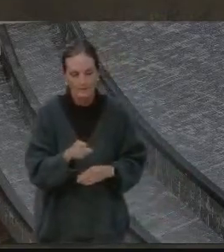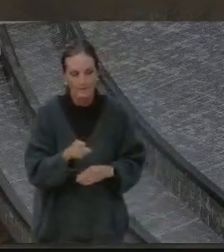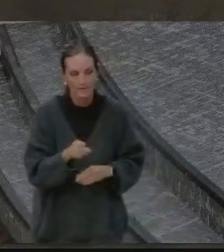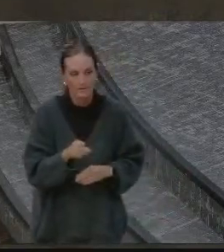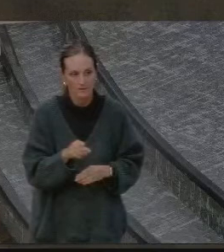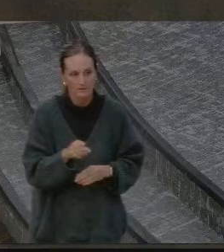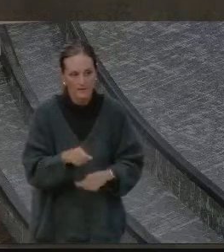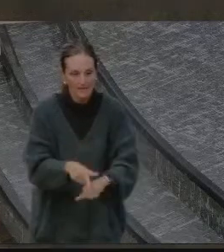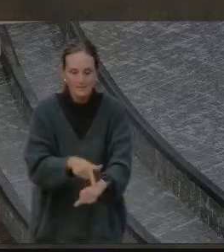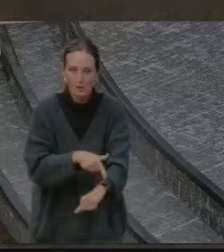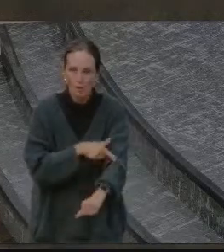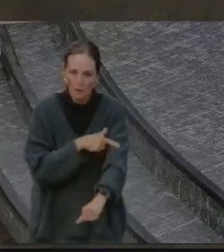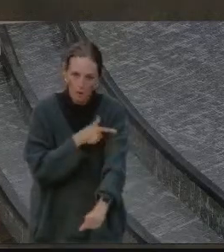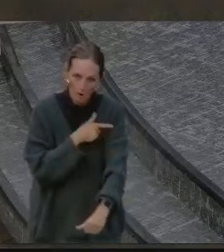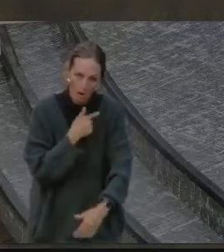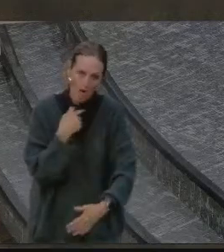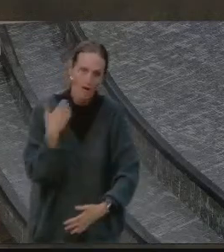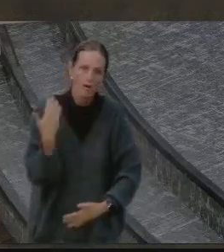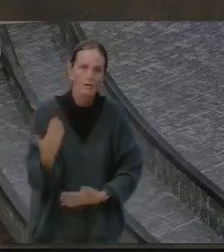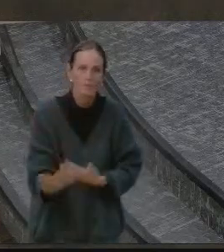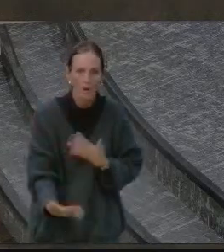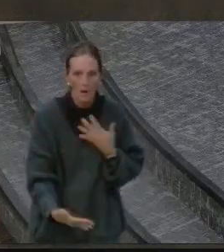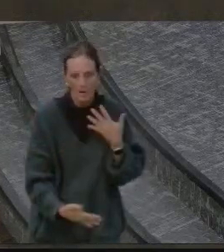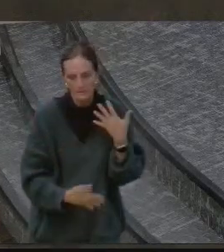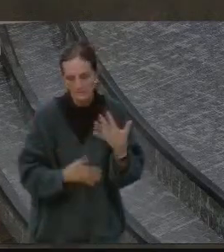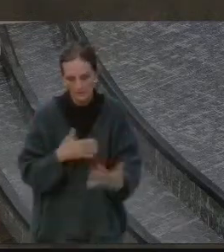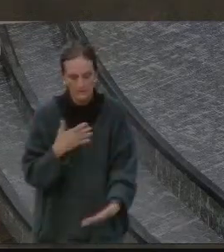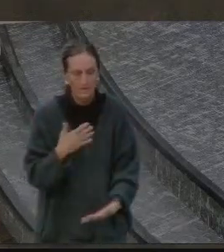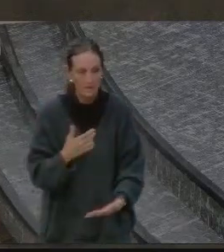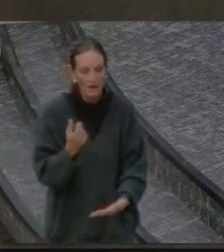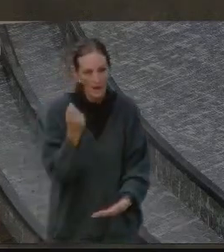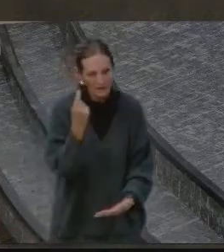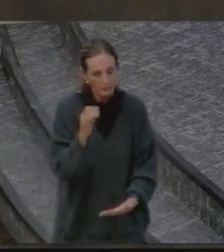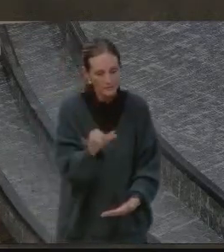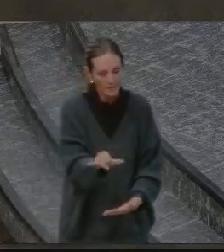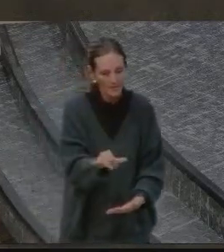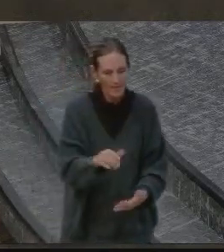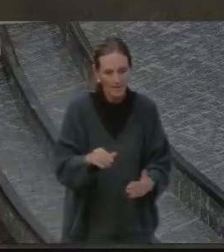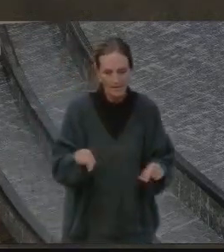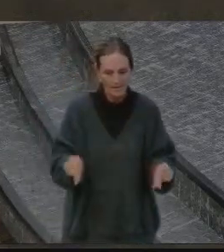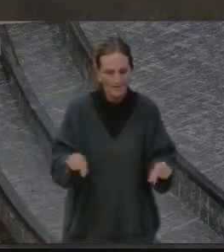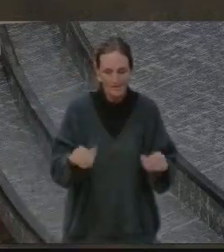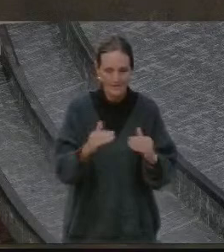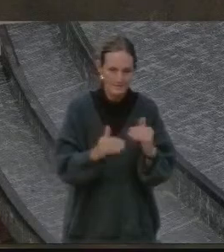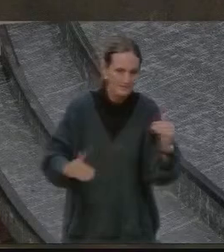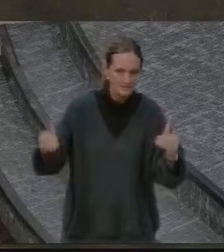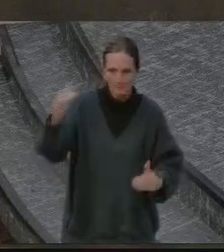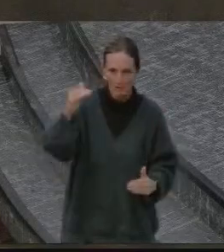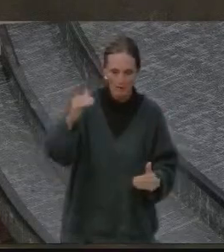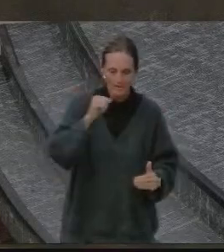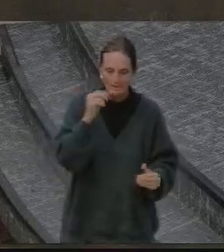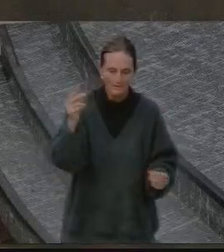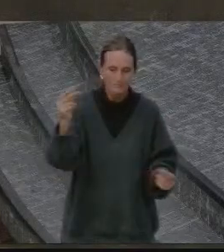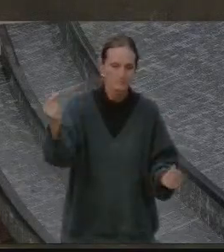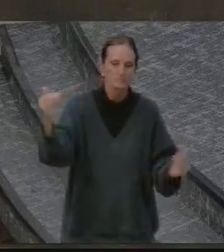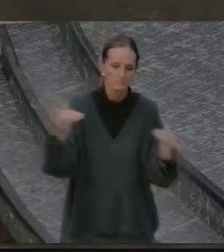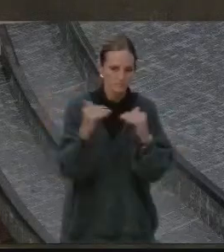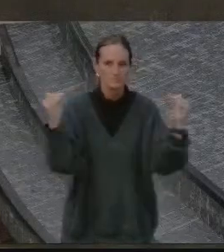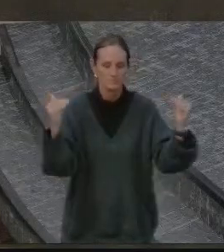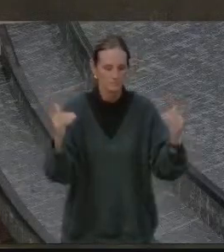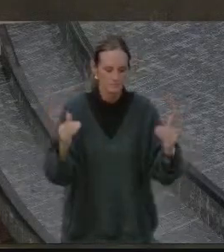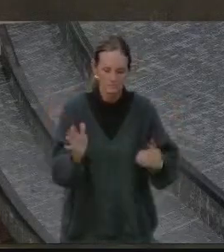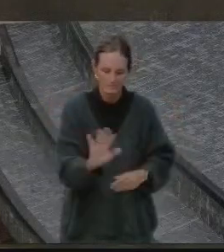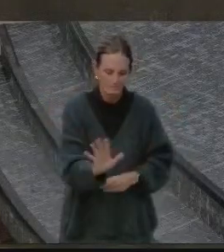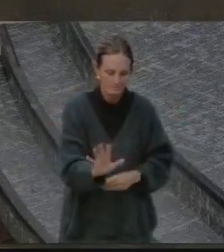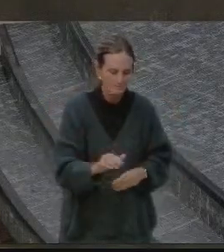long process. I understand that. These disparities don't just change, and as Dr. Welsh mentioned, that